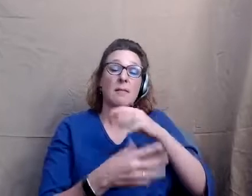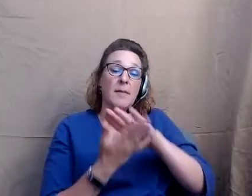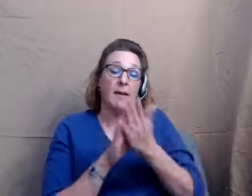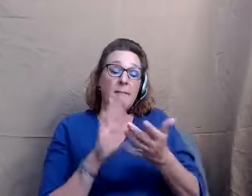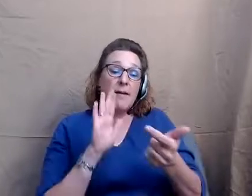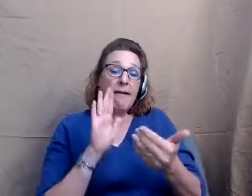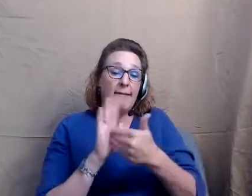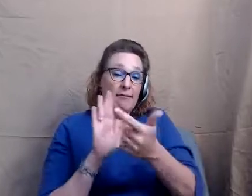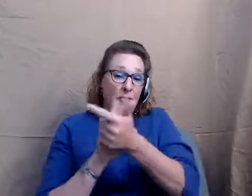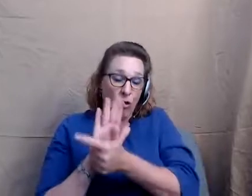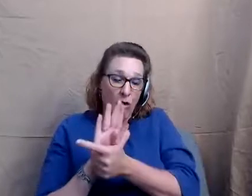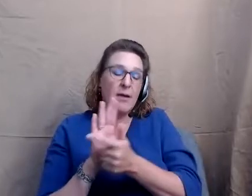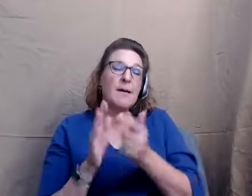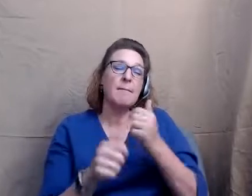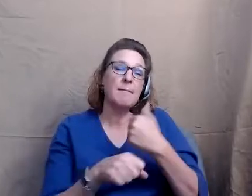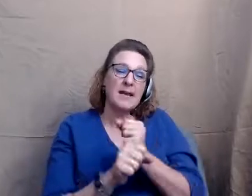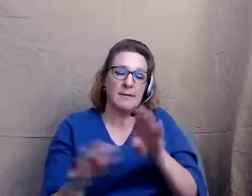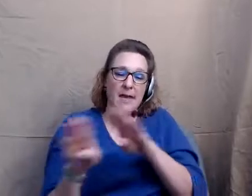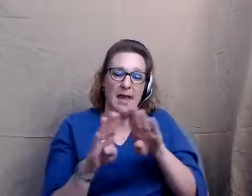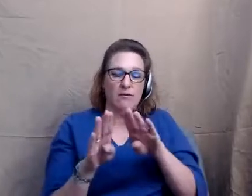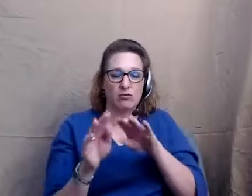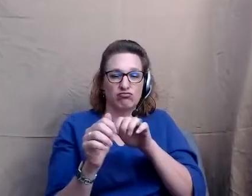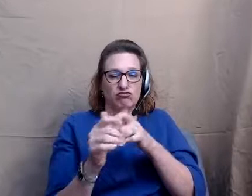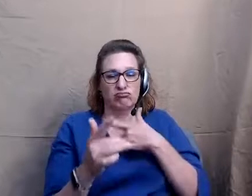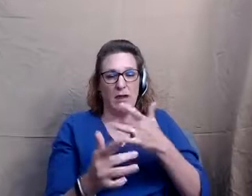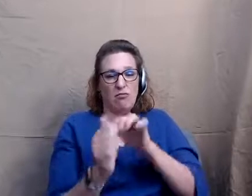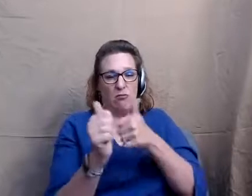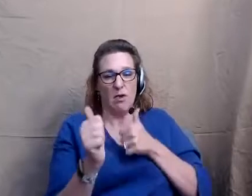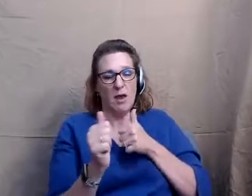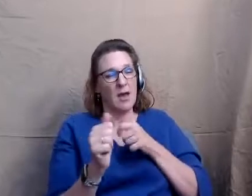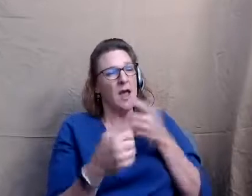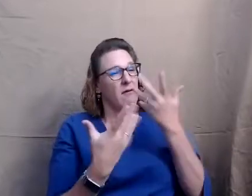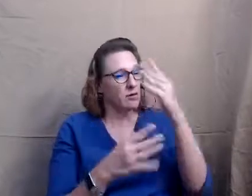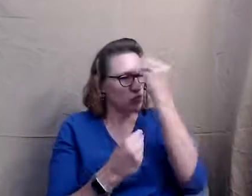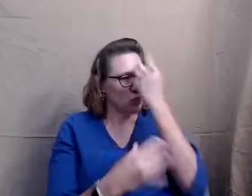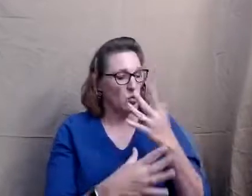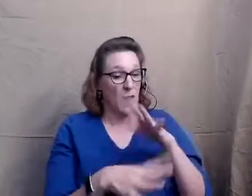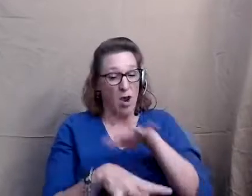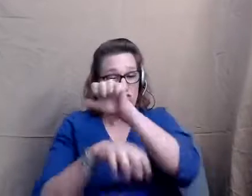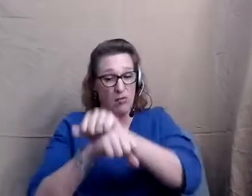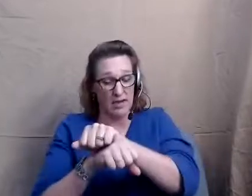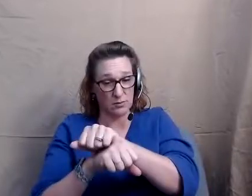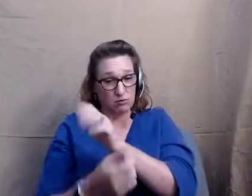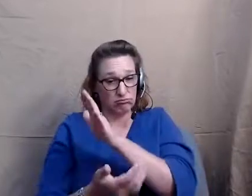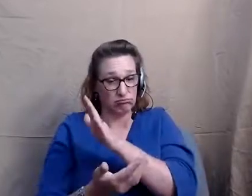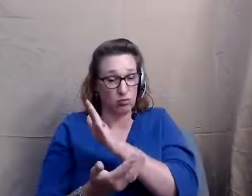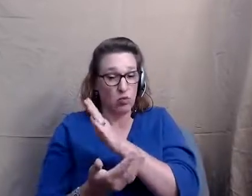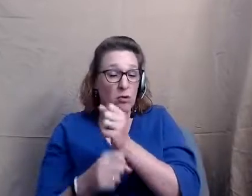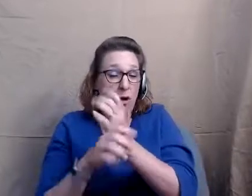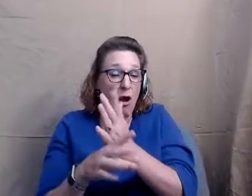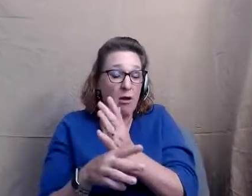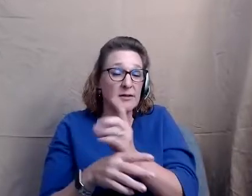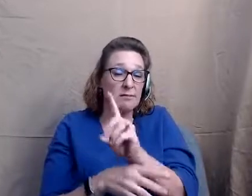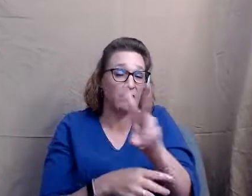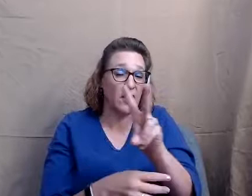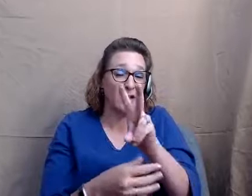already told you that the early studies suggested that arrest would deter intimate partner violence, and